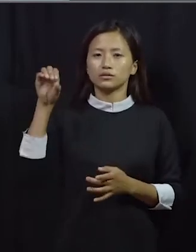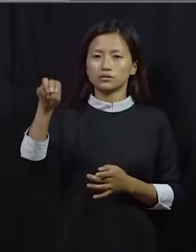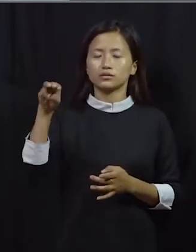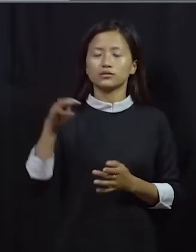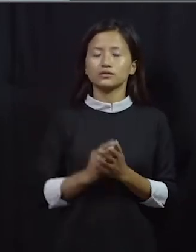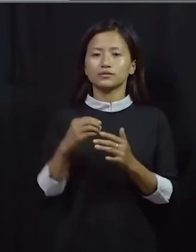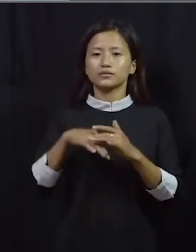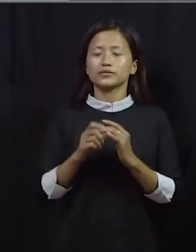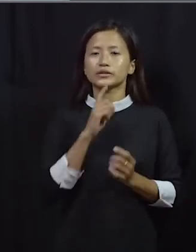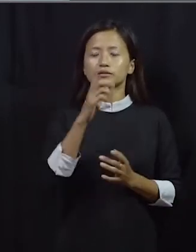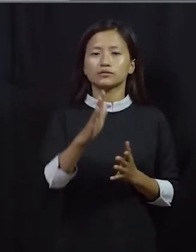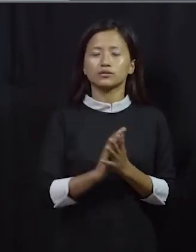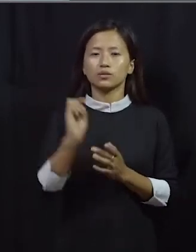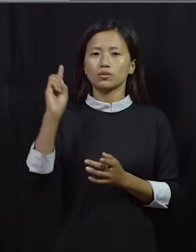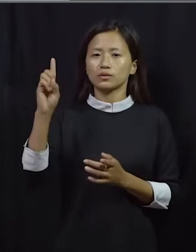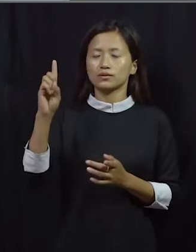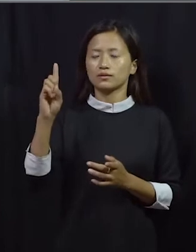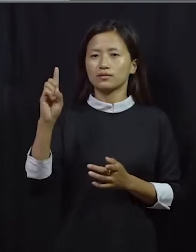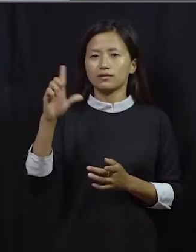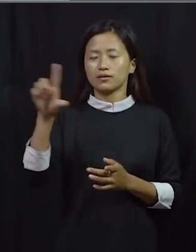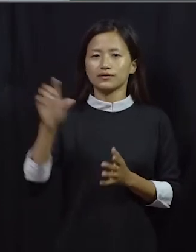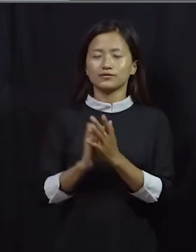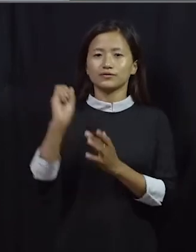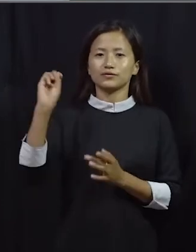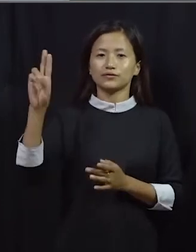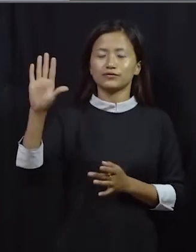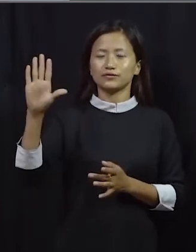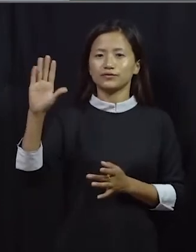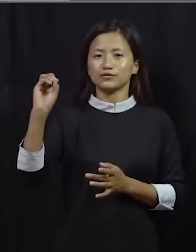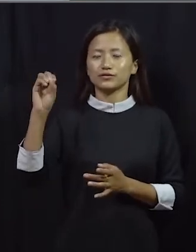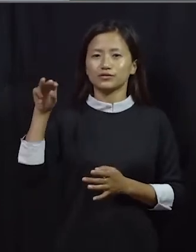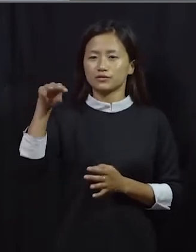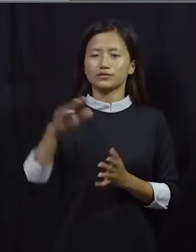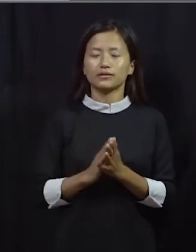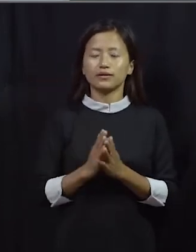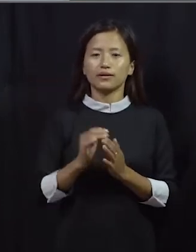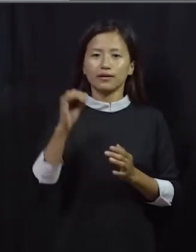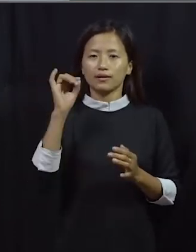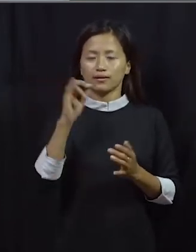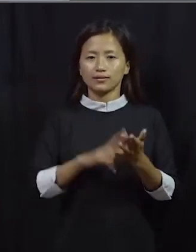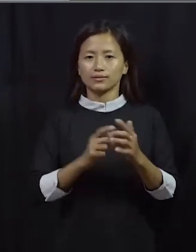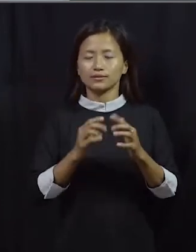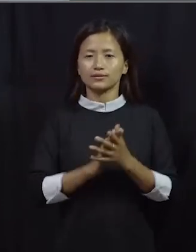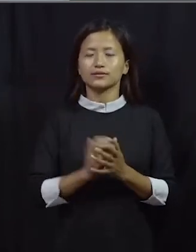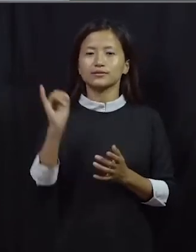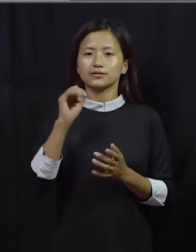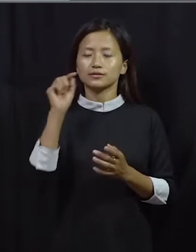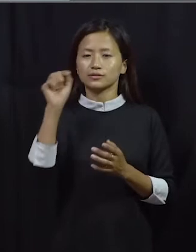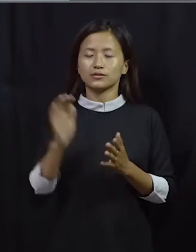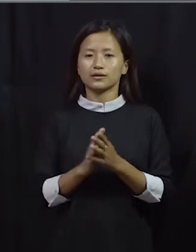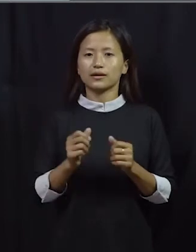introduced rupees 1,50,000. Interest on capital is allowed at 6% per